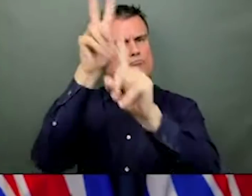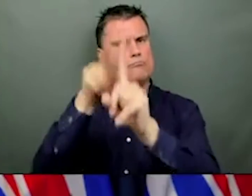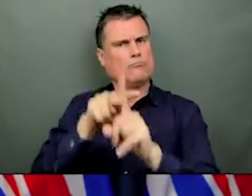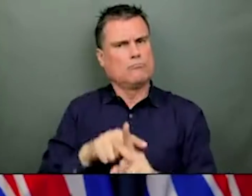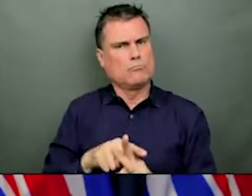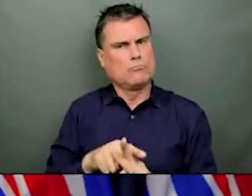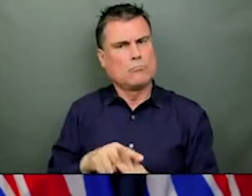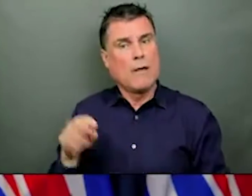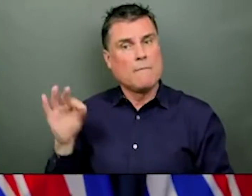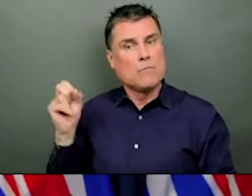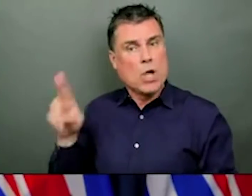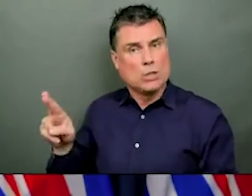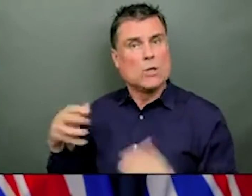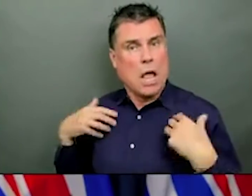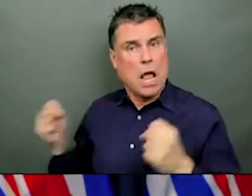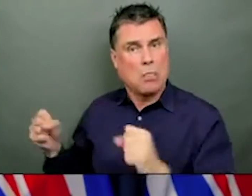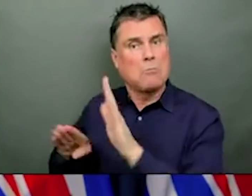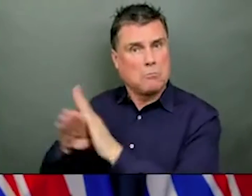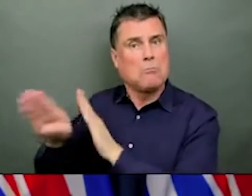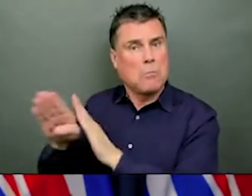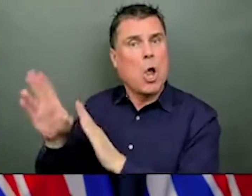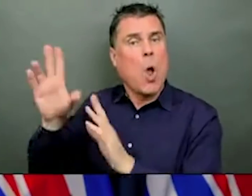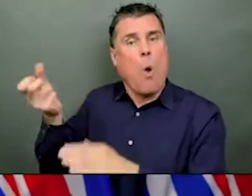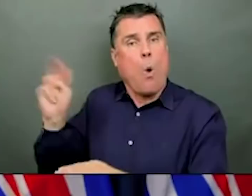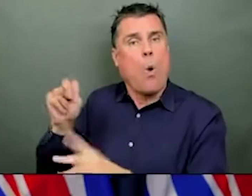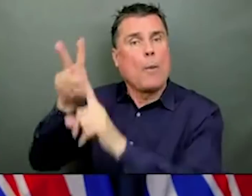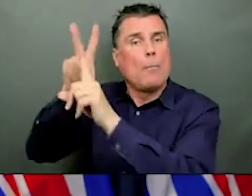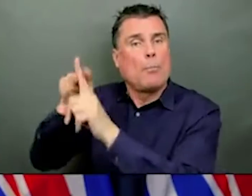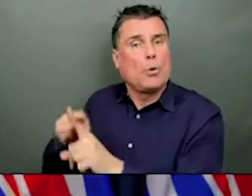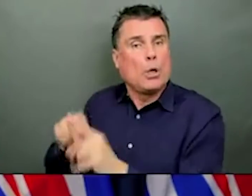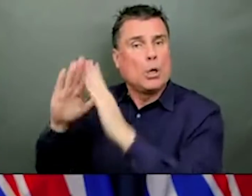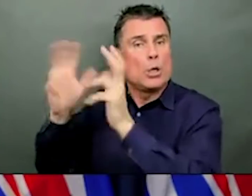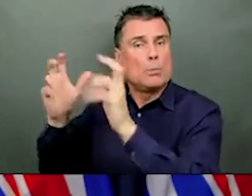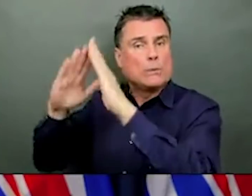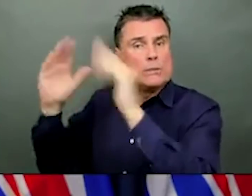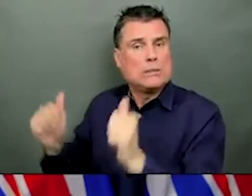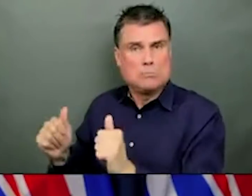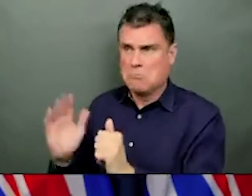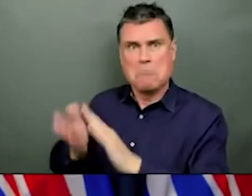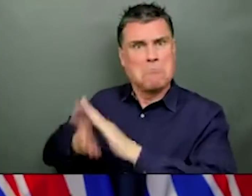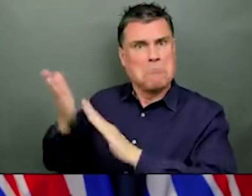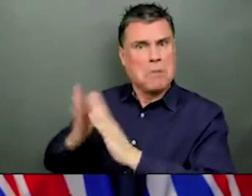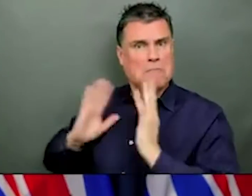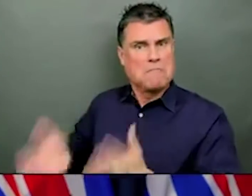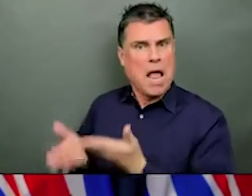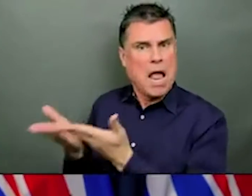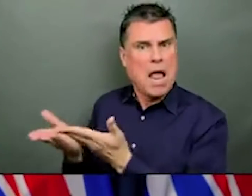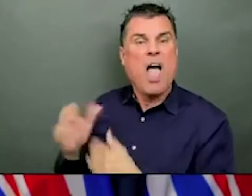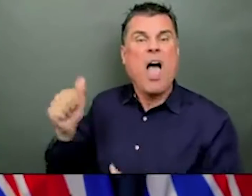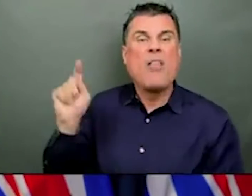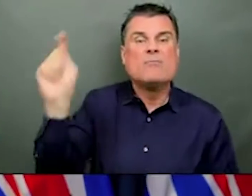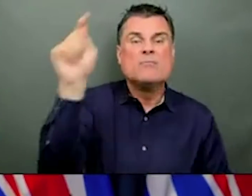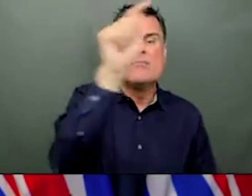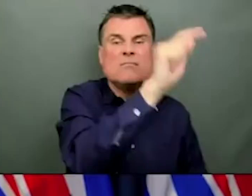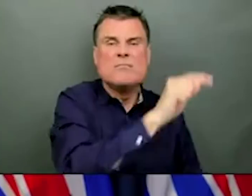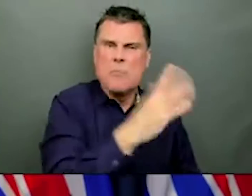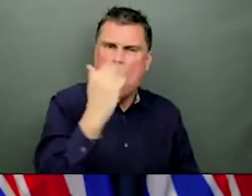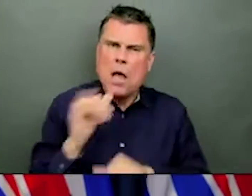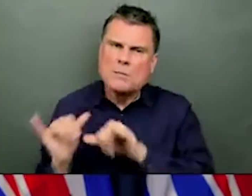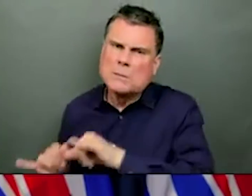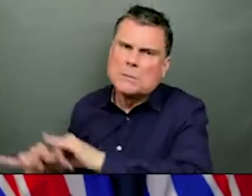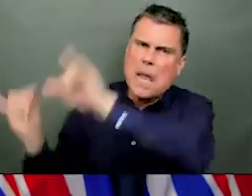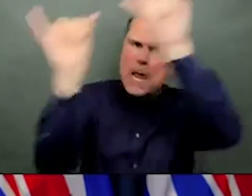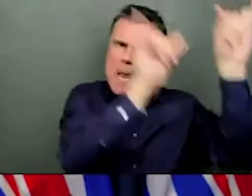online system, were the other health authorities not doing the same? Well, as you know, Richard, every part of British Columbia is different. Every health authority